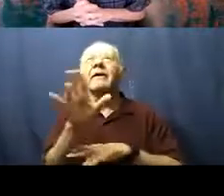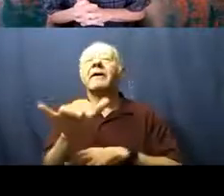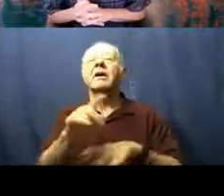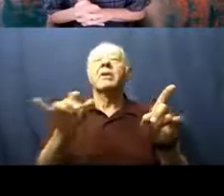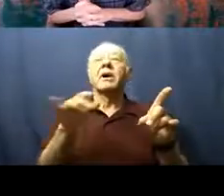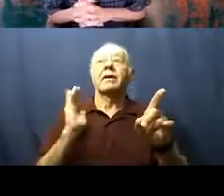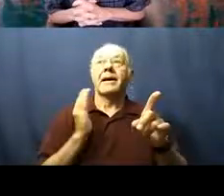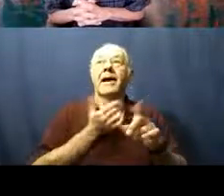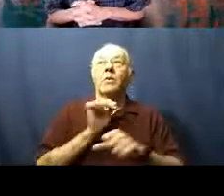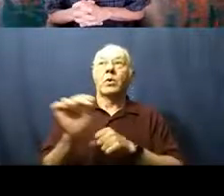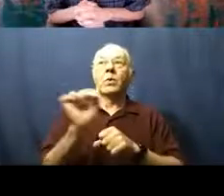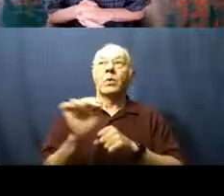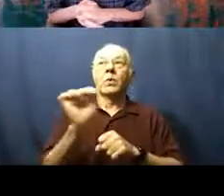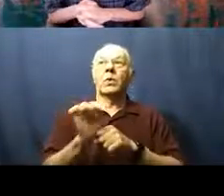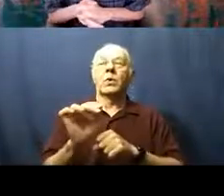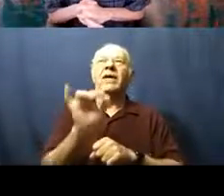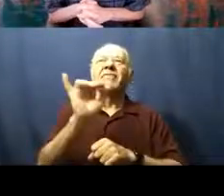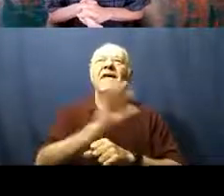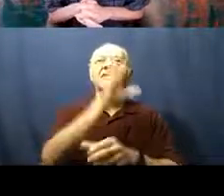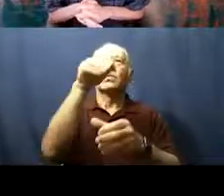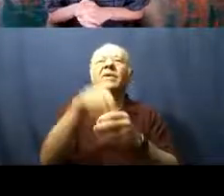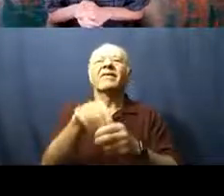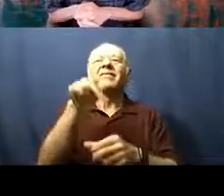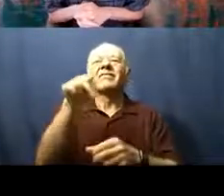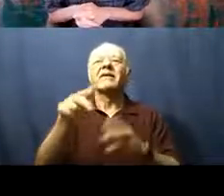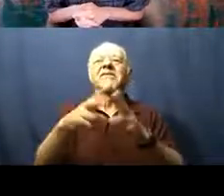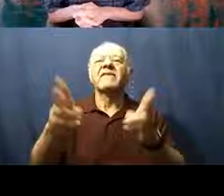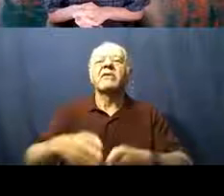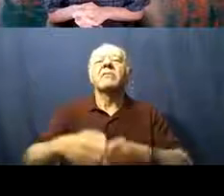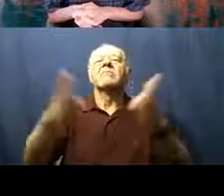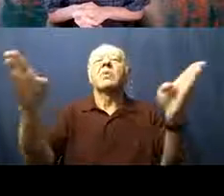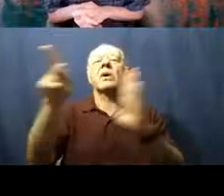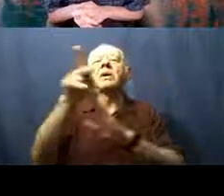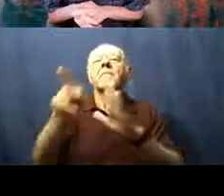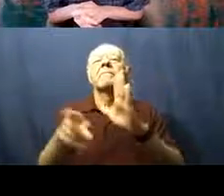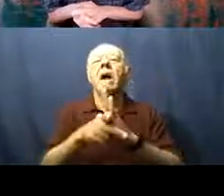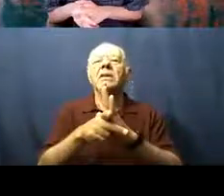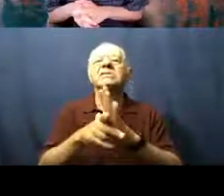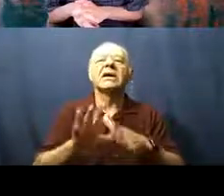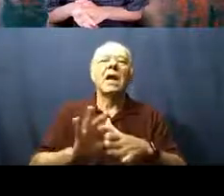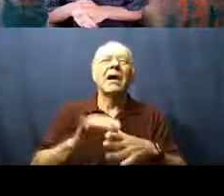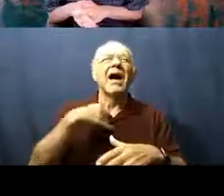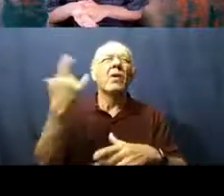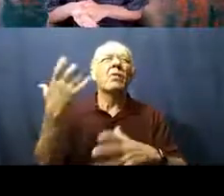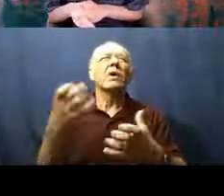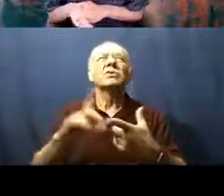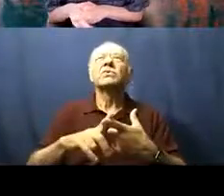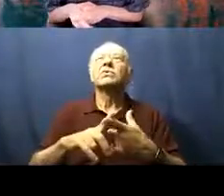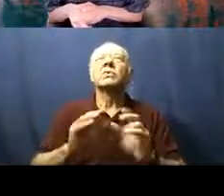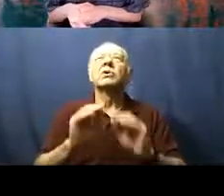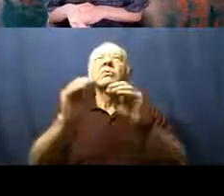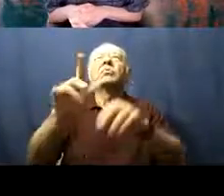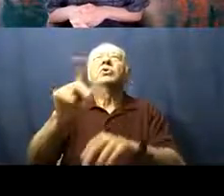work that we do sits within this very broad policy context. So I always want to kind of put the tools